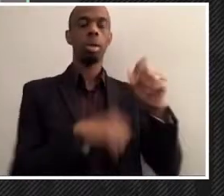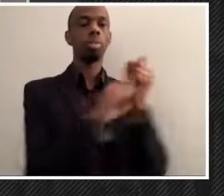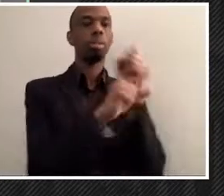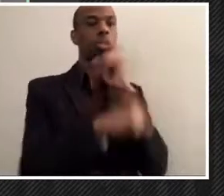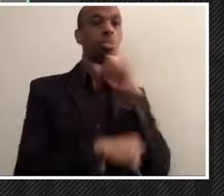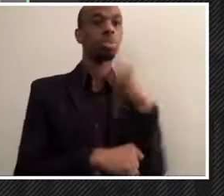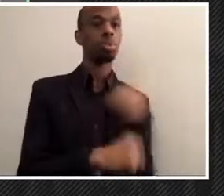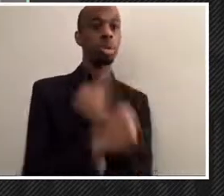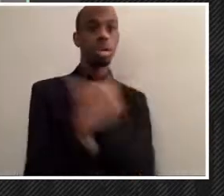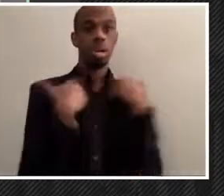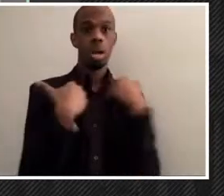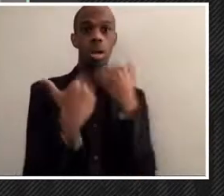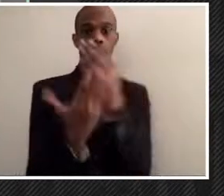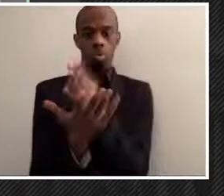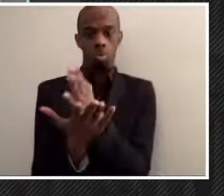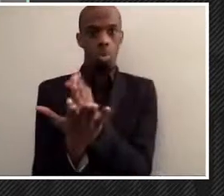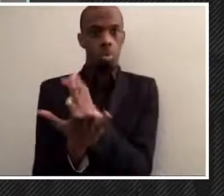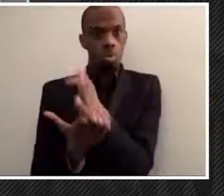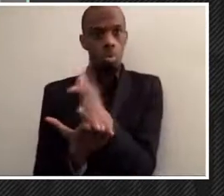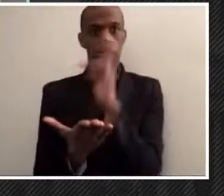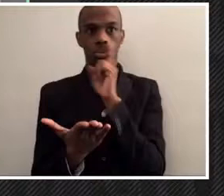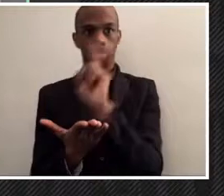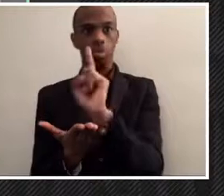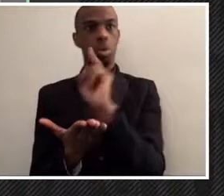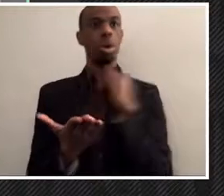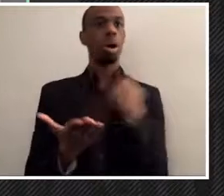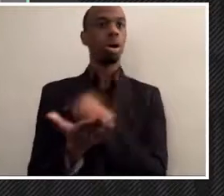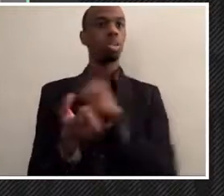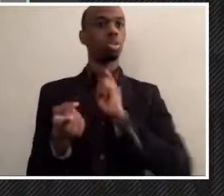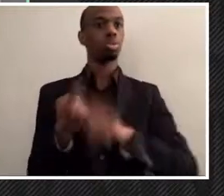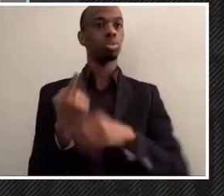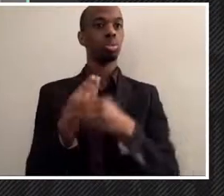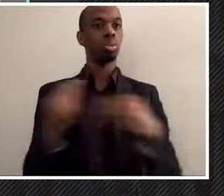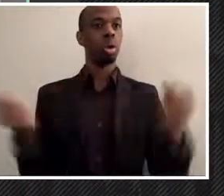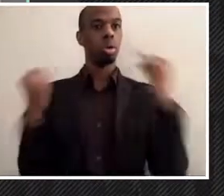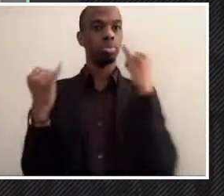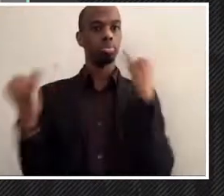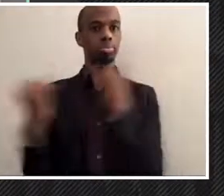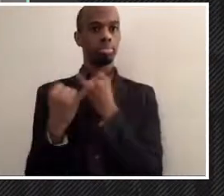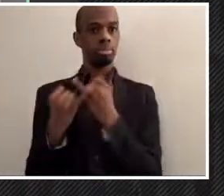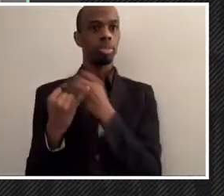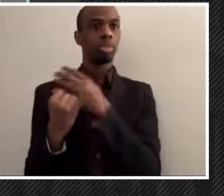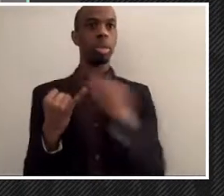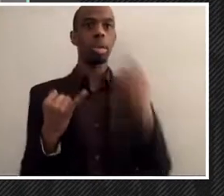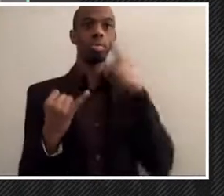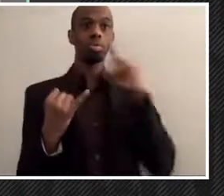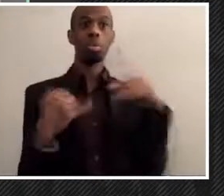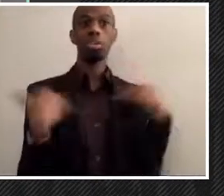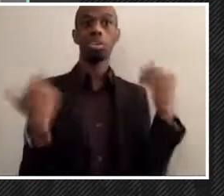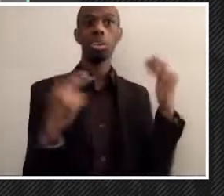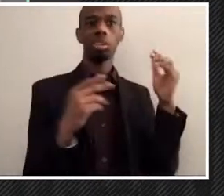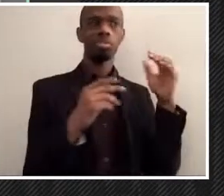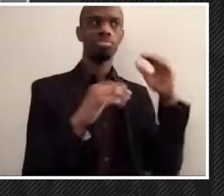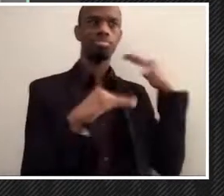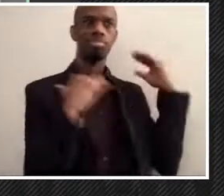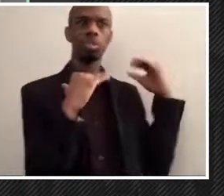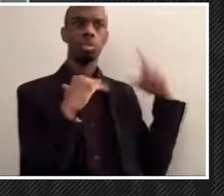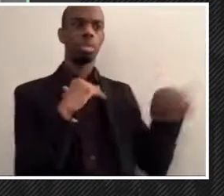people charged as adults aren't spending 51 years in prison until they're eligible for